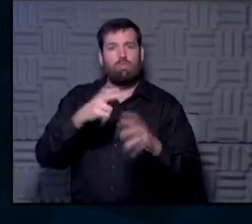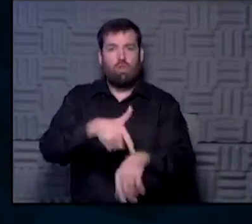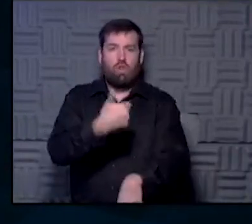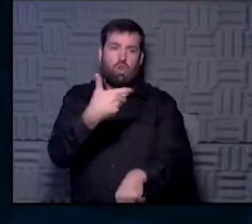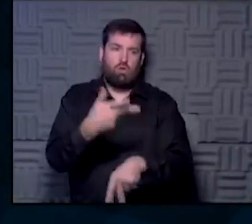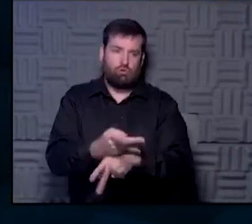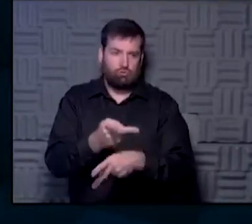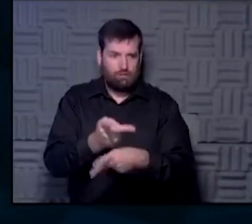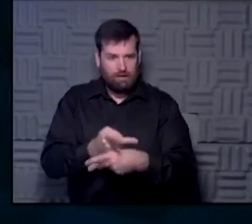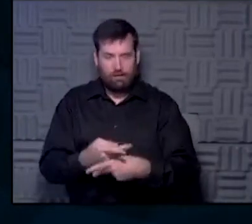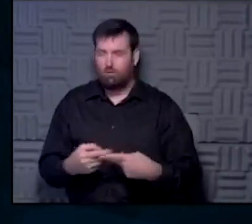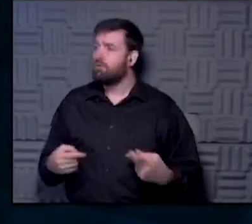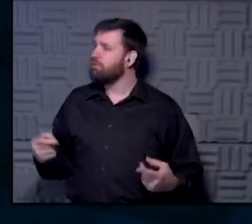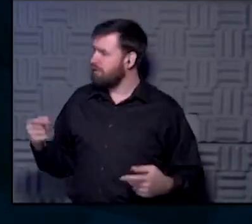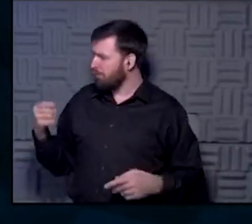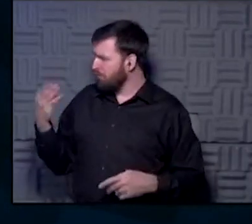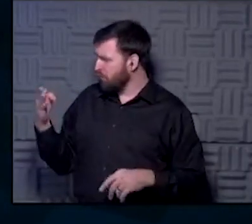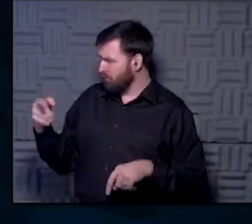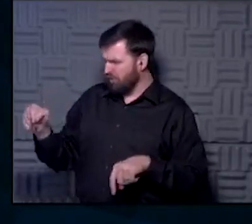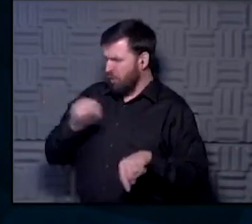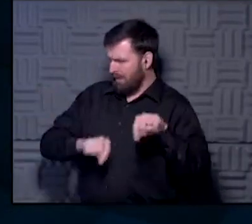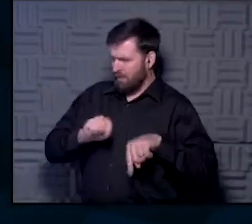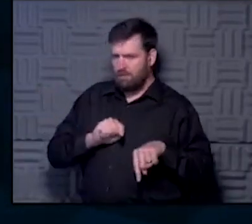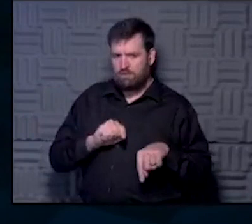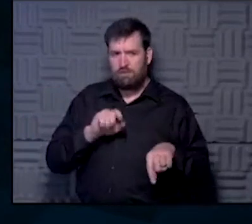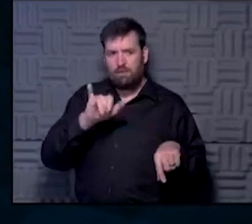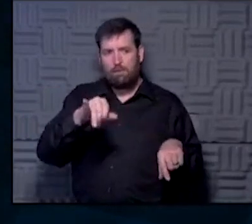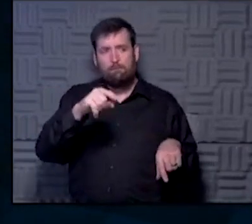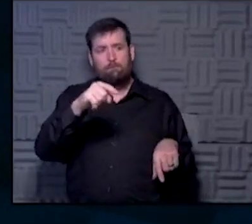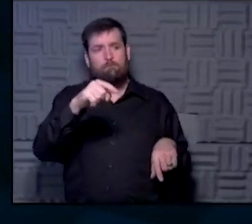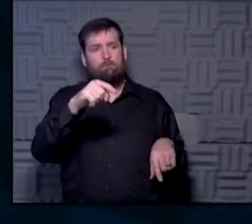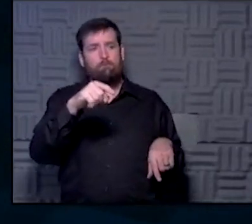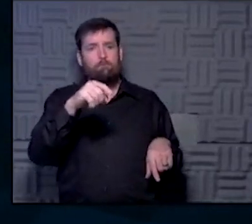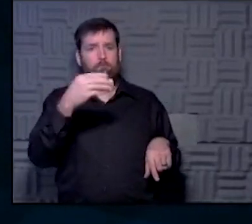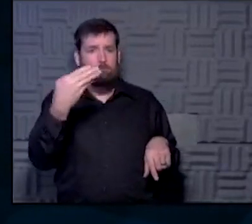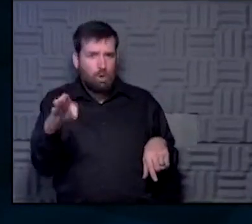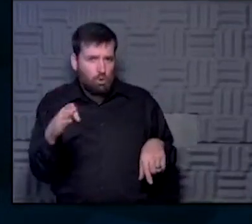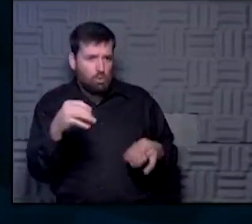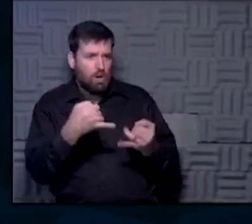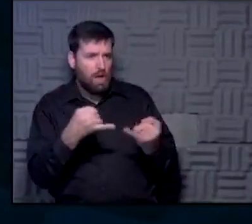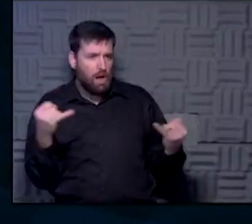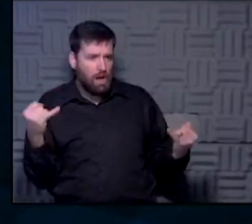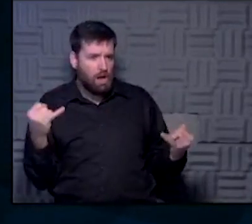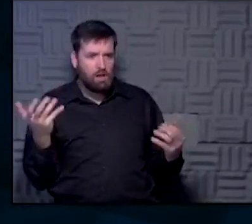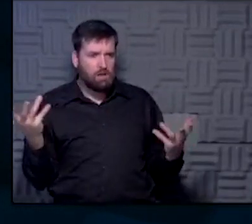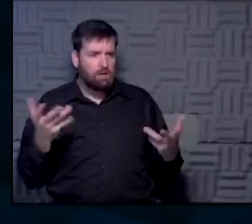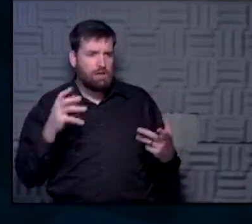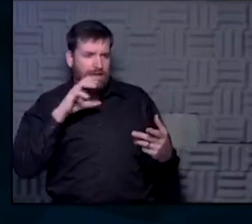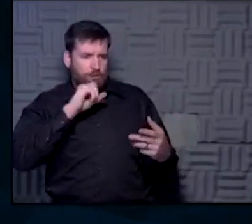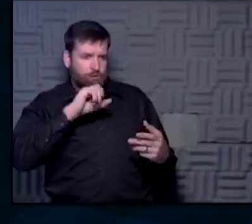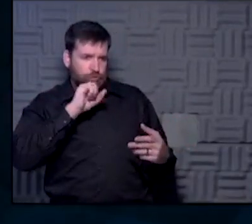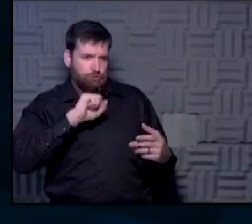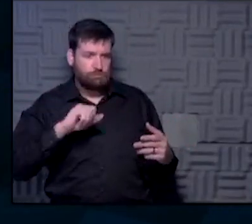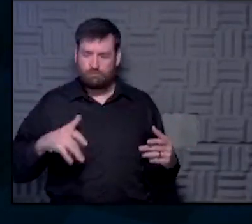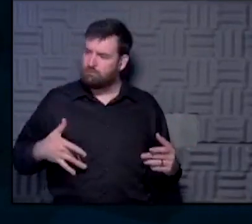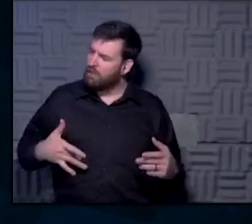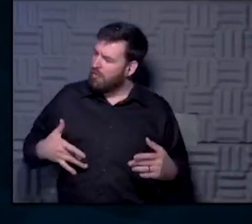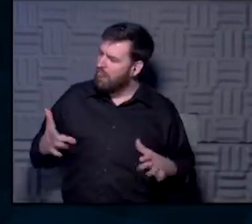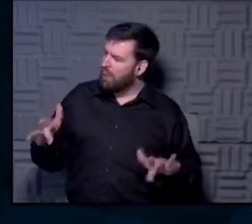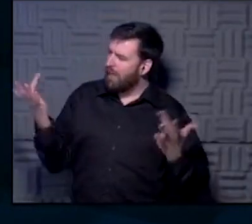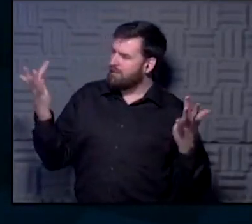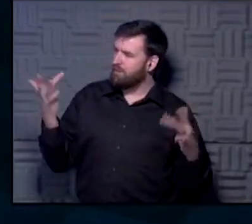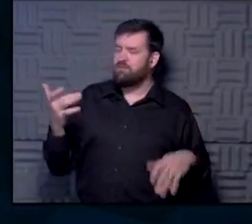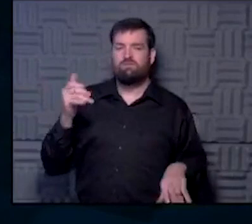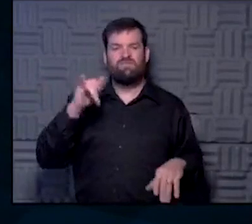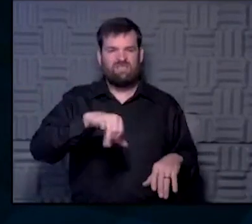And that blue line is, go back one sec, yeah, that blue line represents what age group, 20 to? The light blue? Yeah. That's the